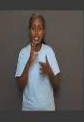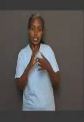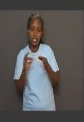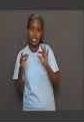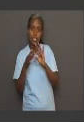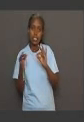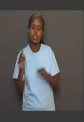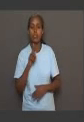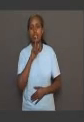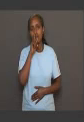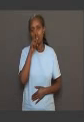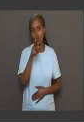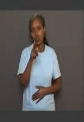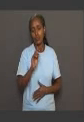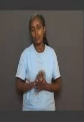statement is true.